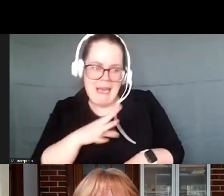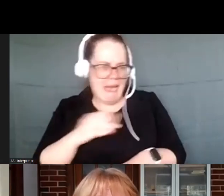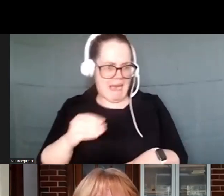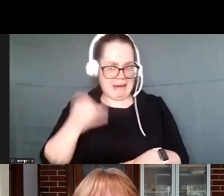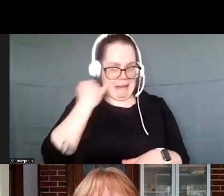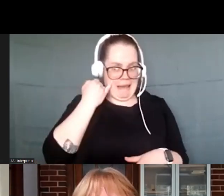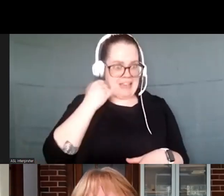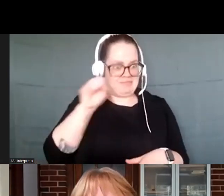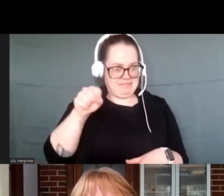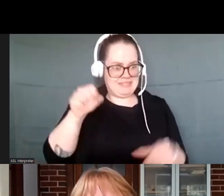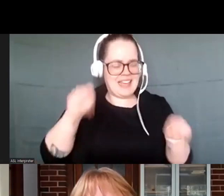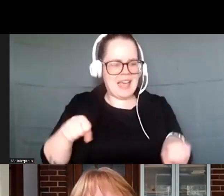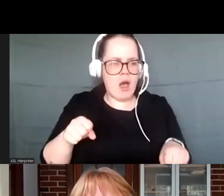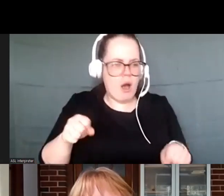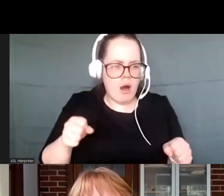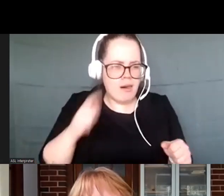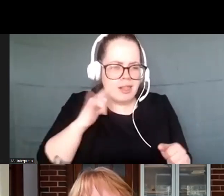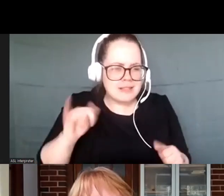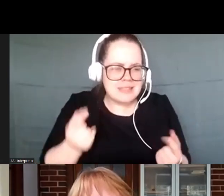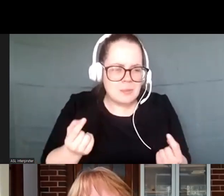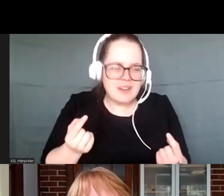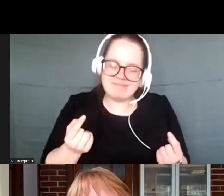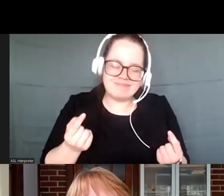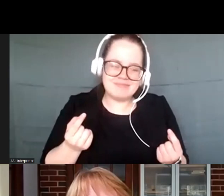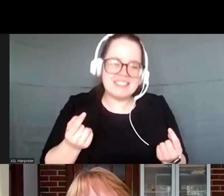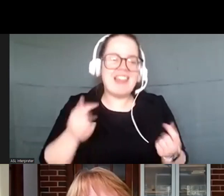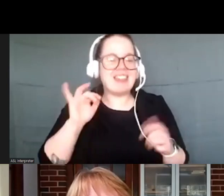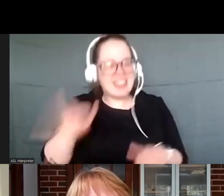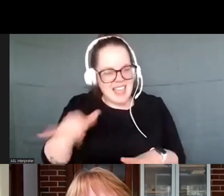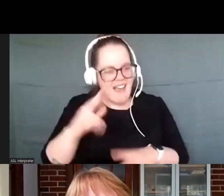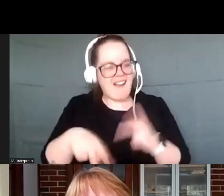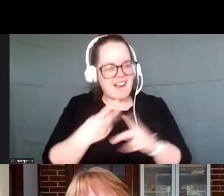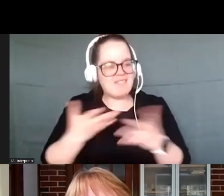on earth is that even a reality? So